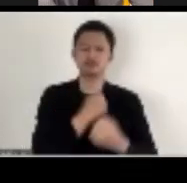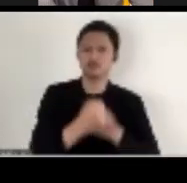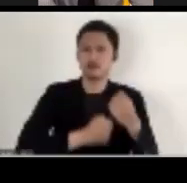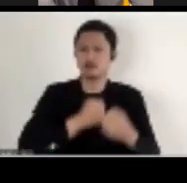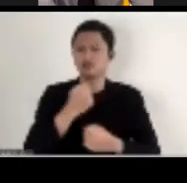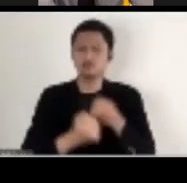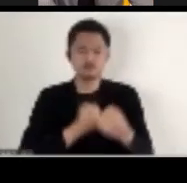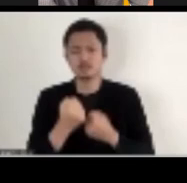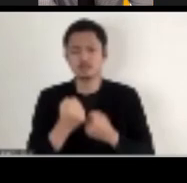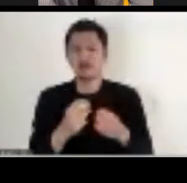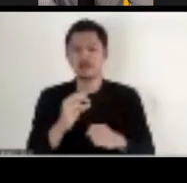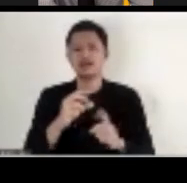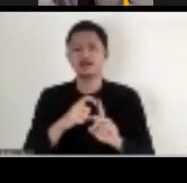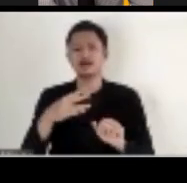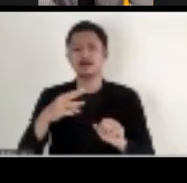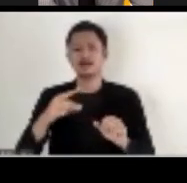free